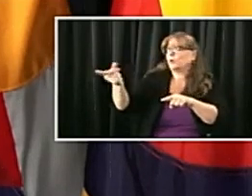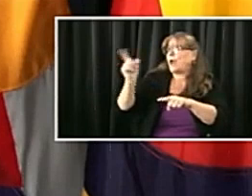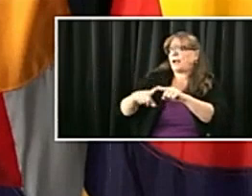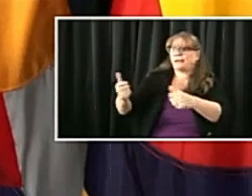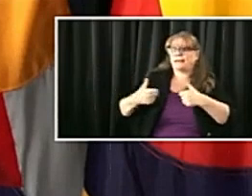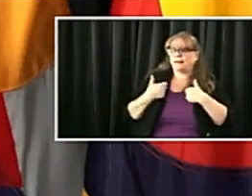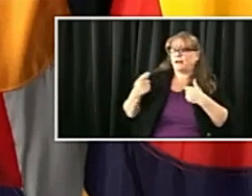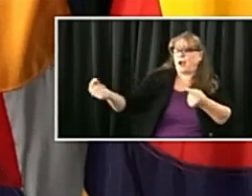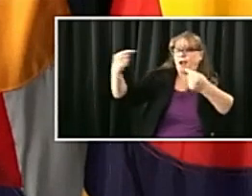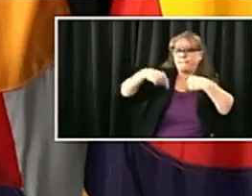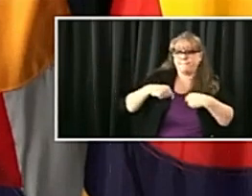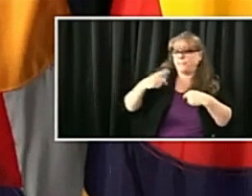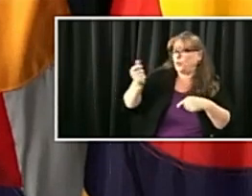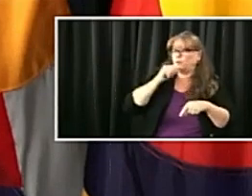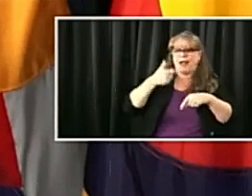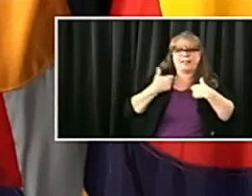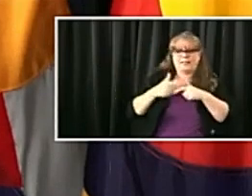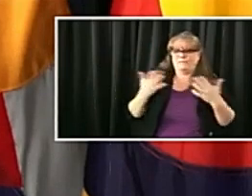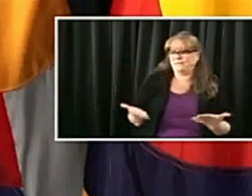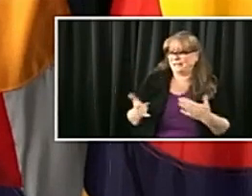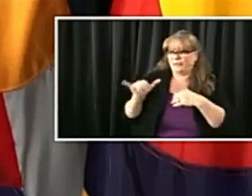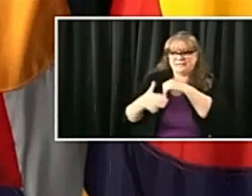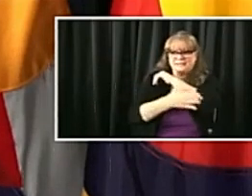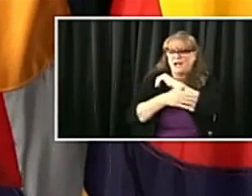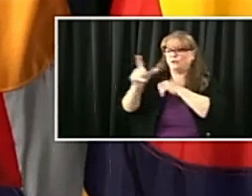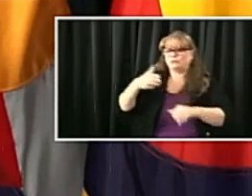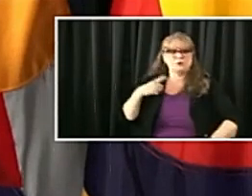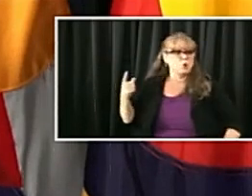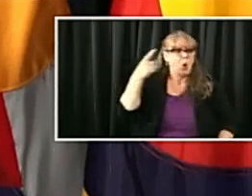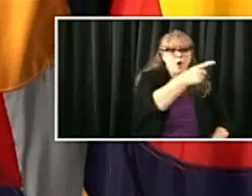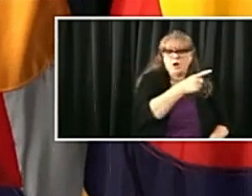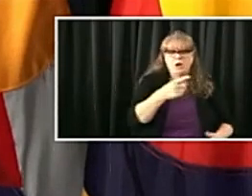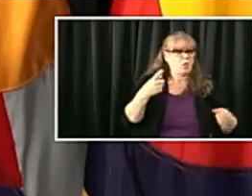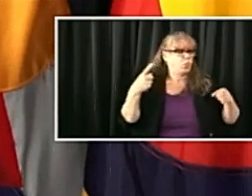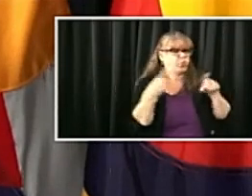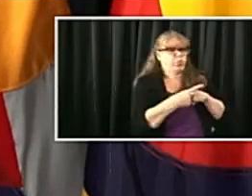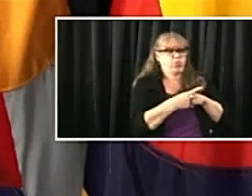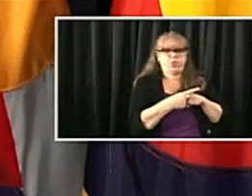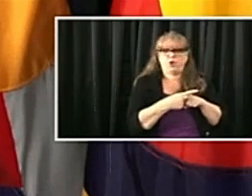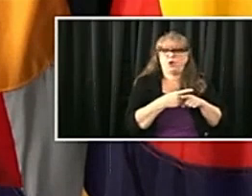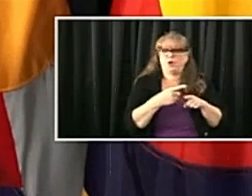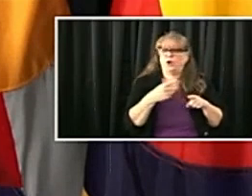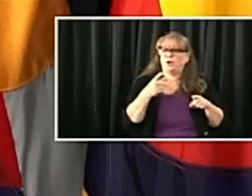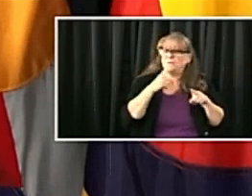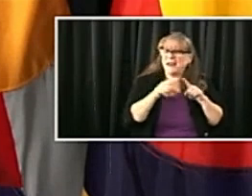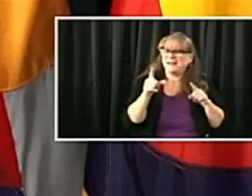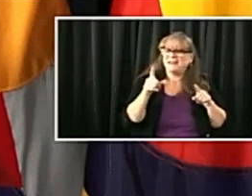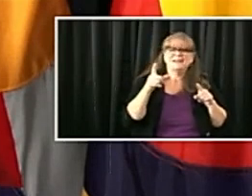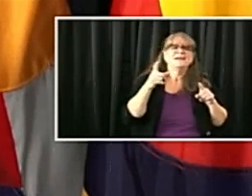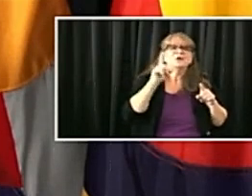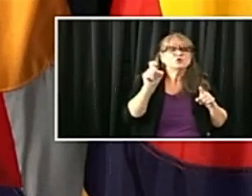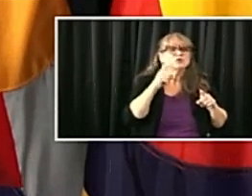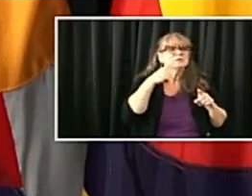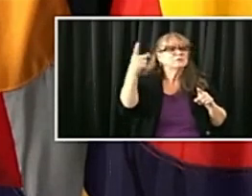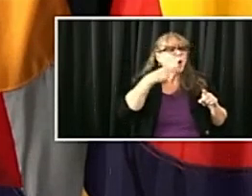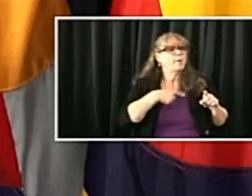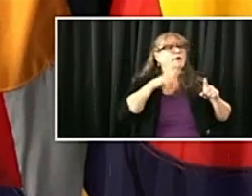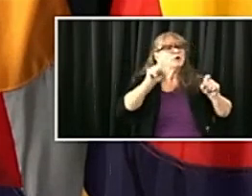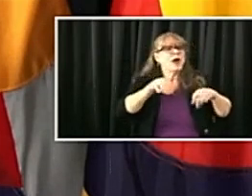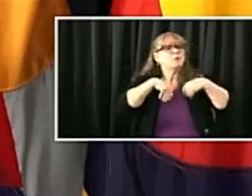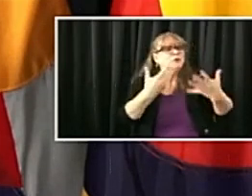are pharmacies required to administer the vaccine to people from a different county? And if they are required, do they run the risk